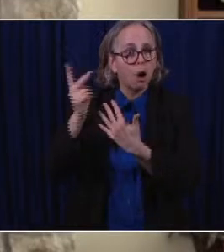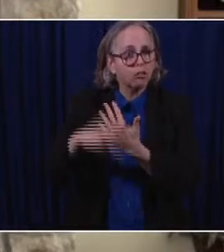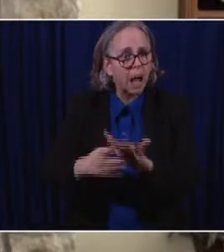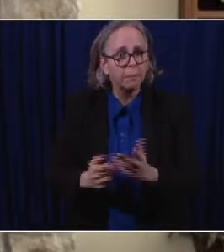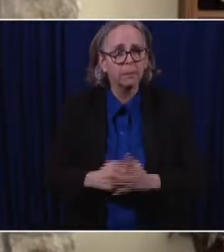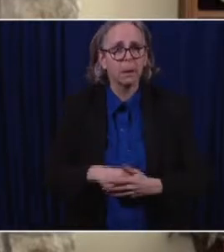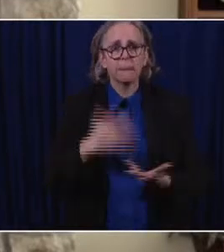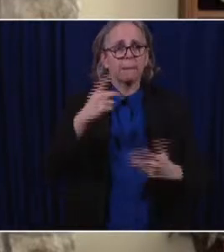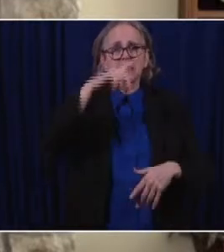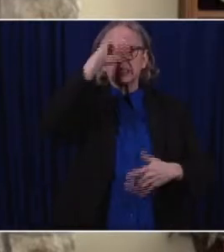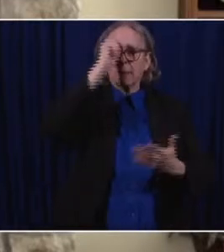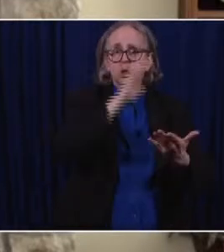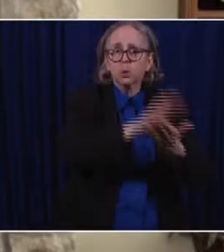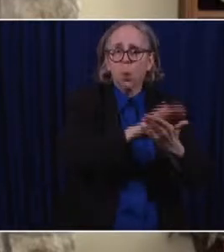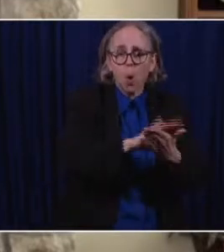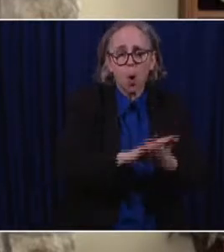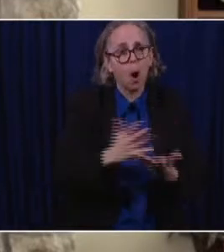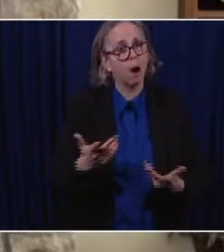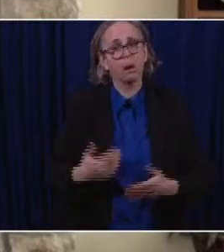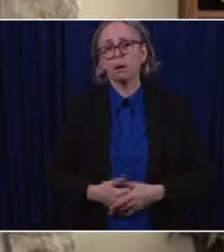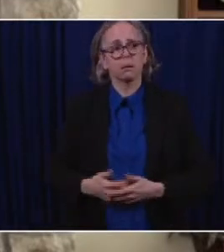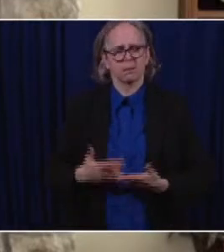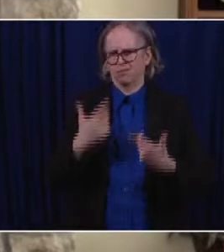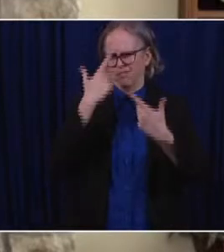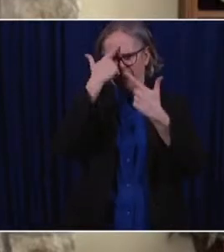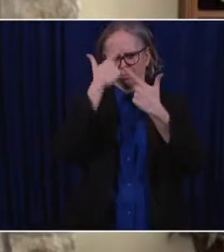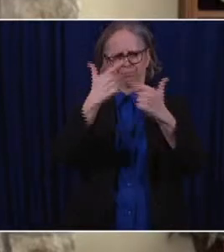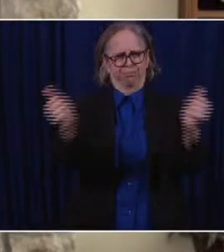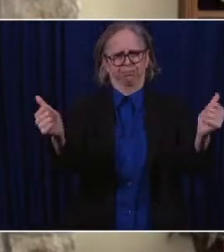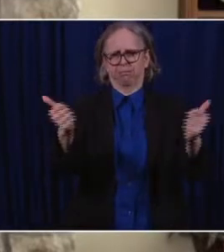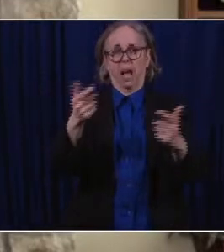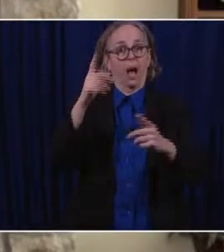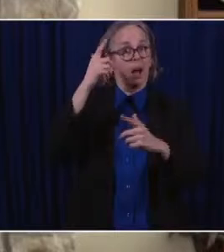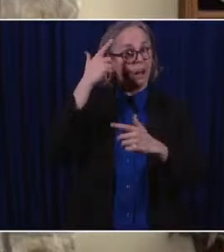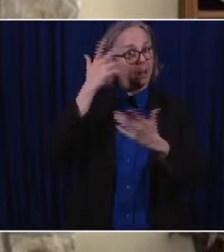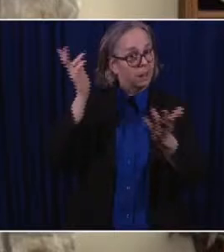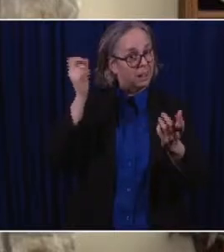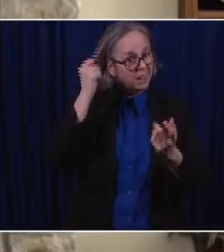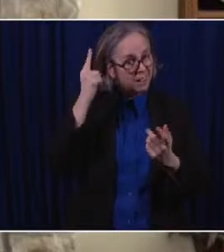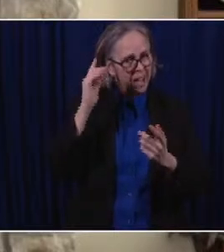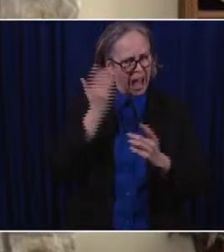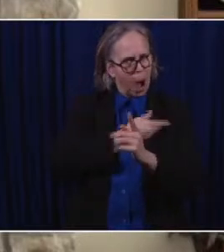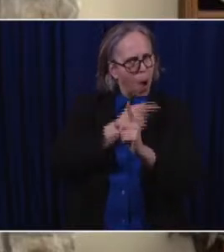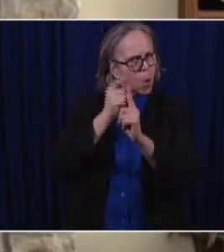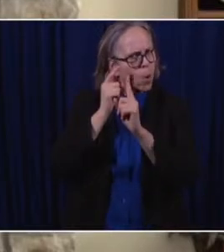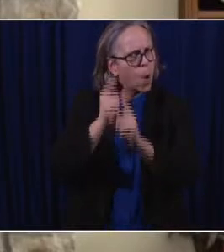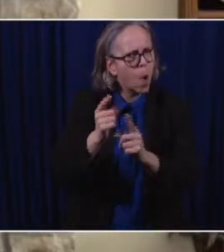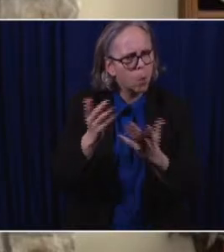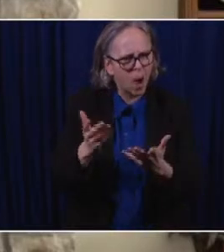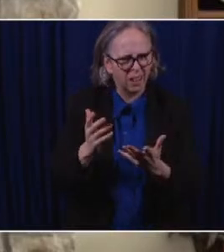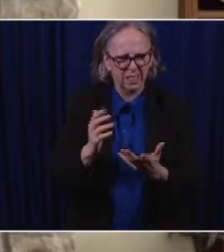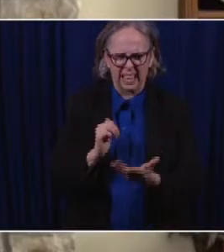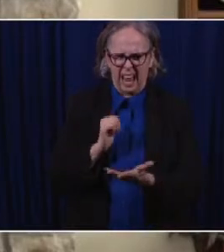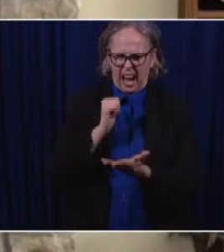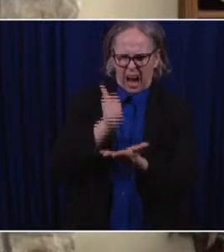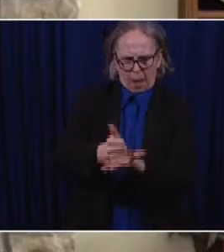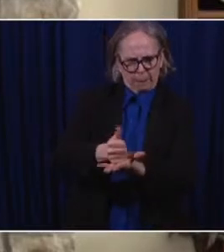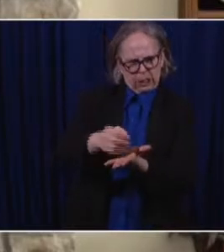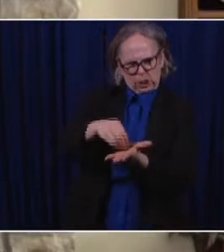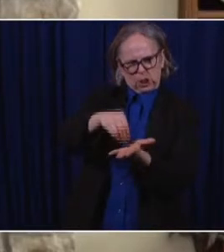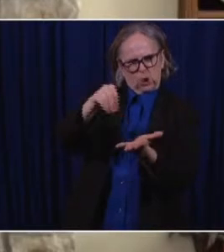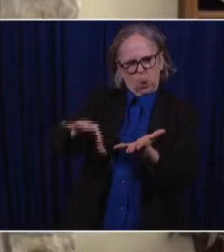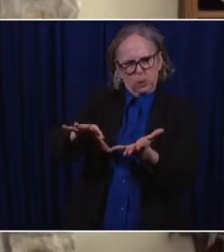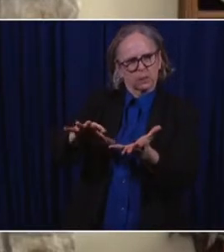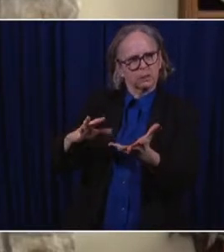on, anything that helps that child progress academically, anything that helps that